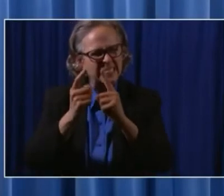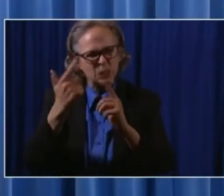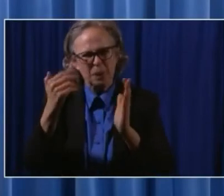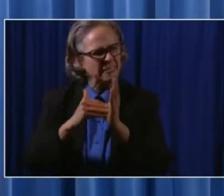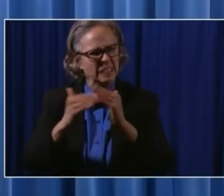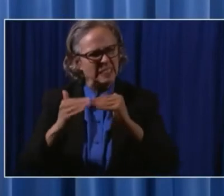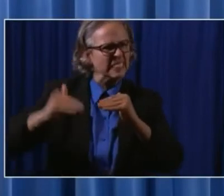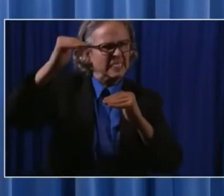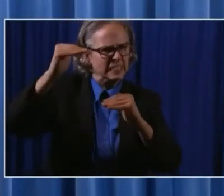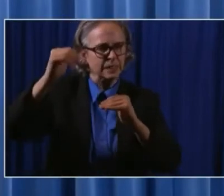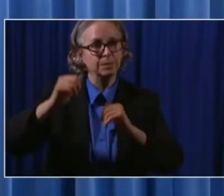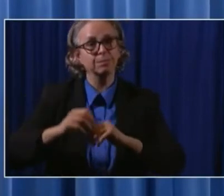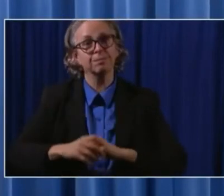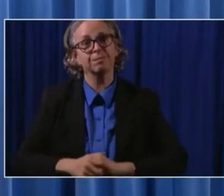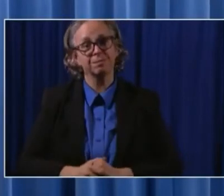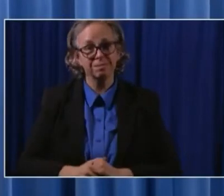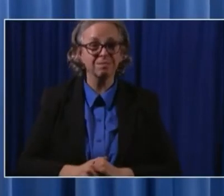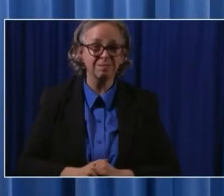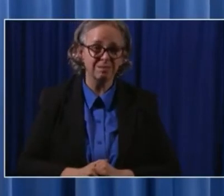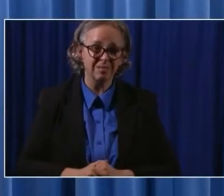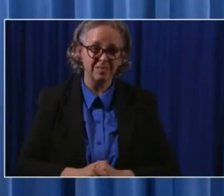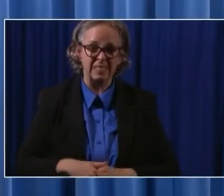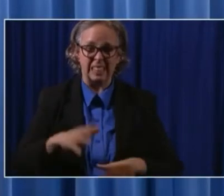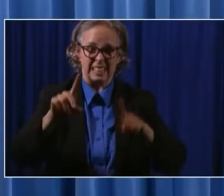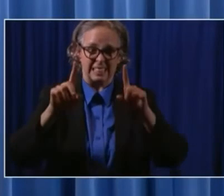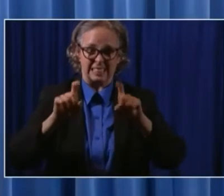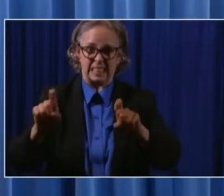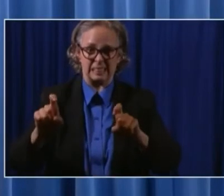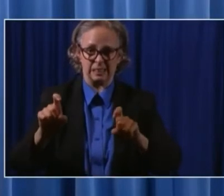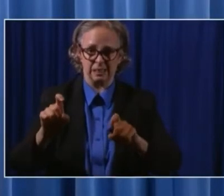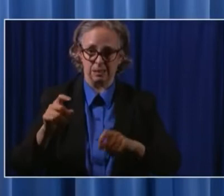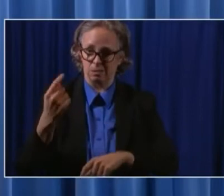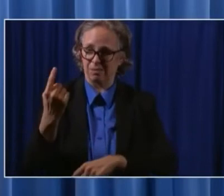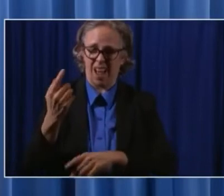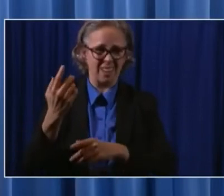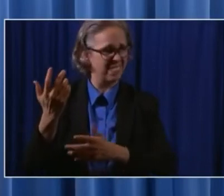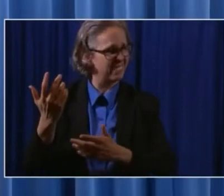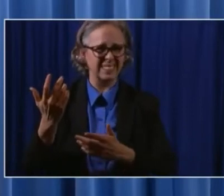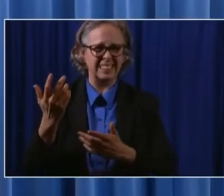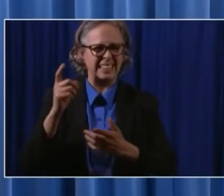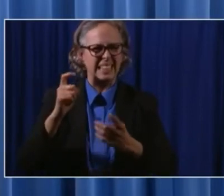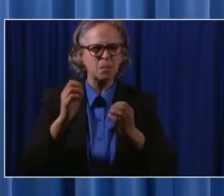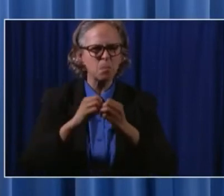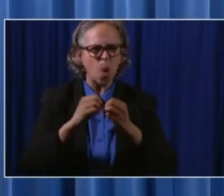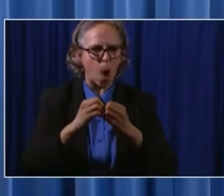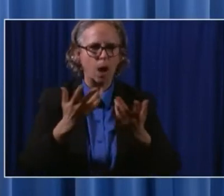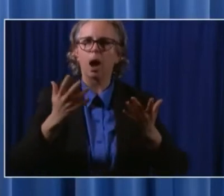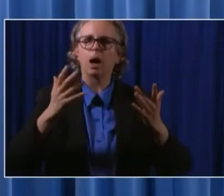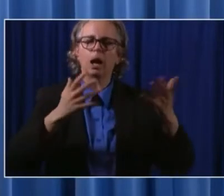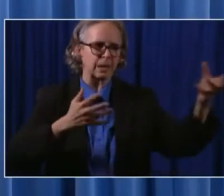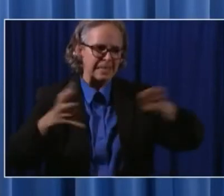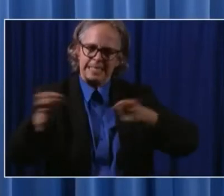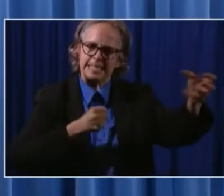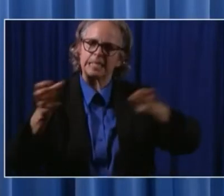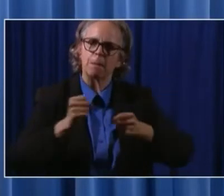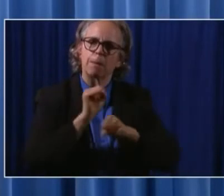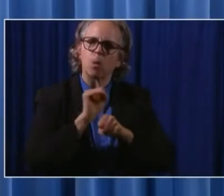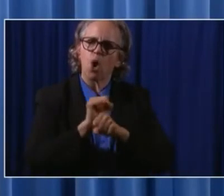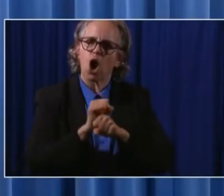have to also have the tracing that goes with it. And again, we also focus a lot on making sure our health